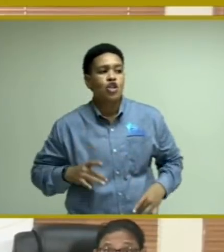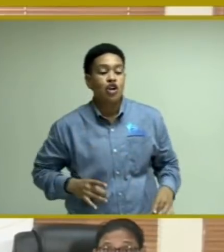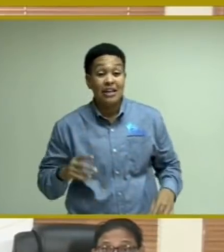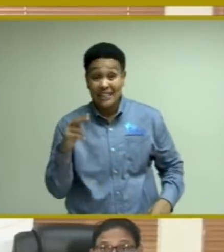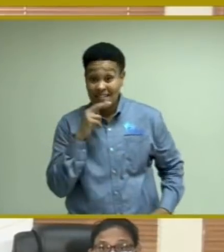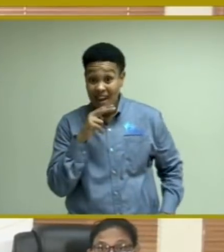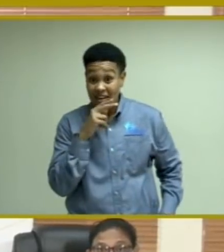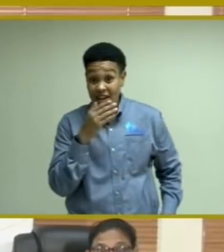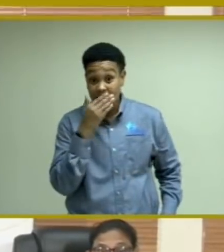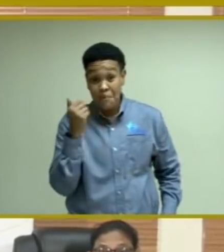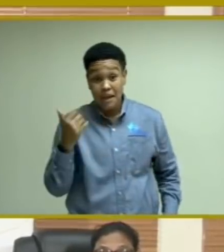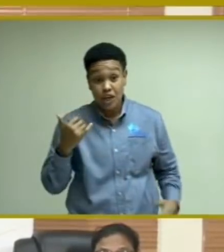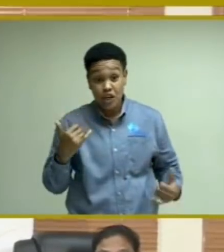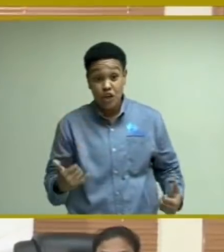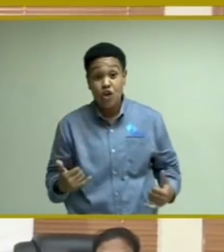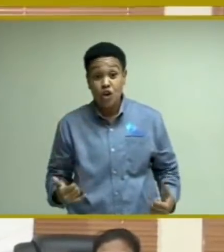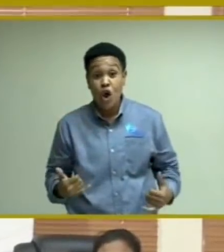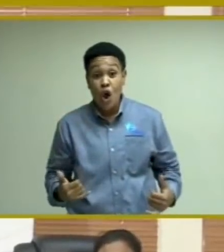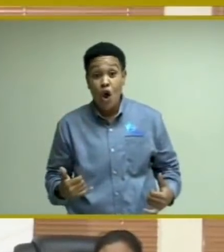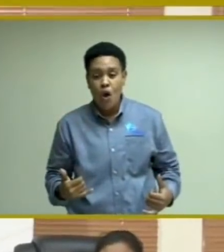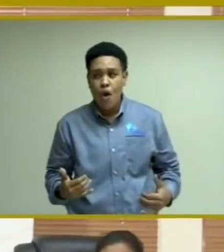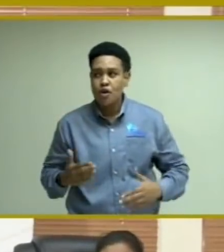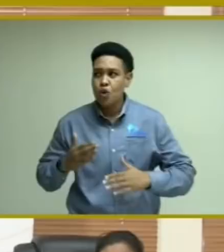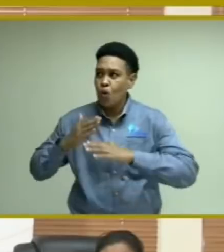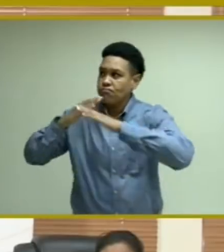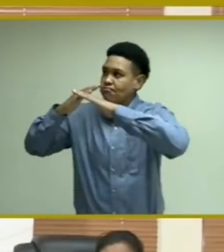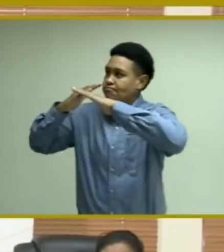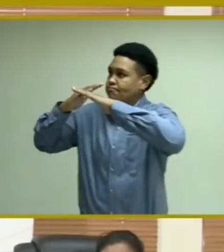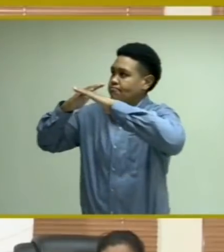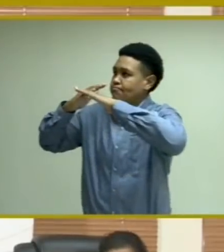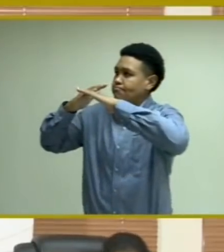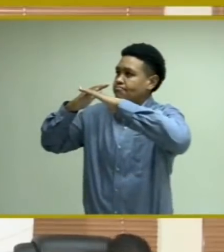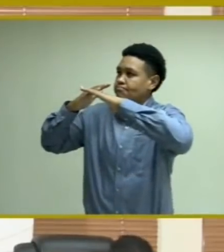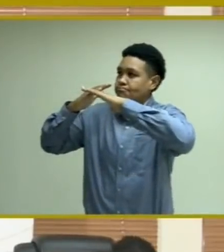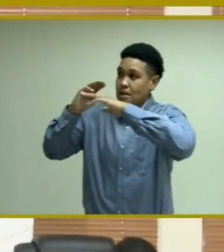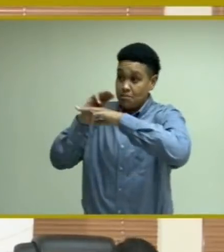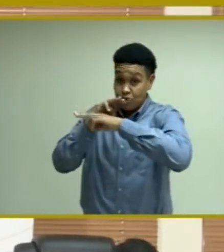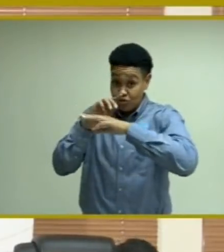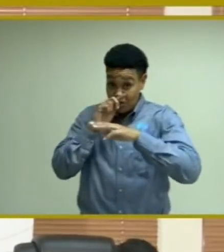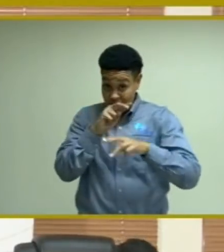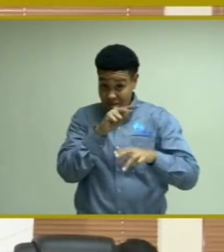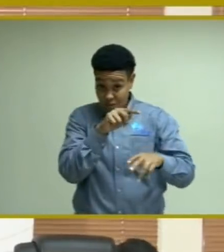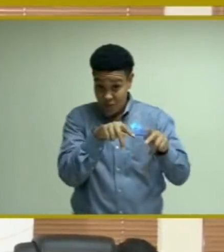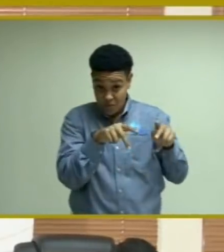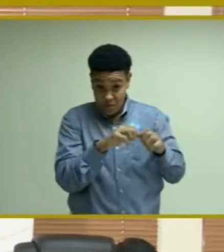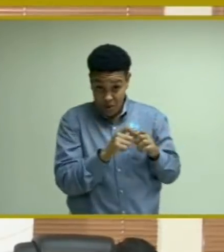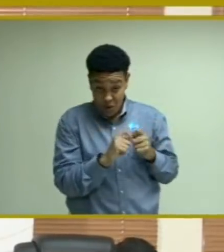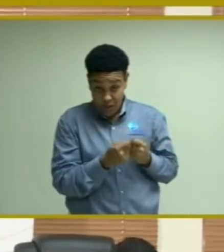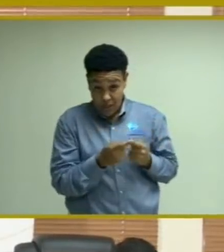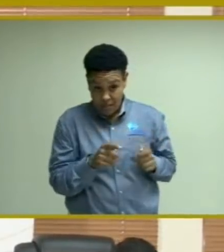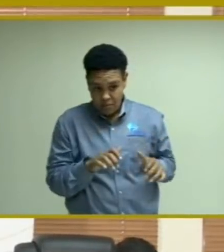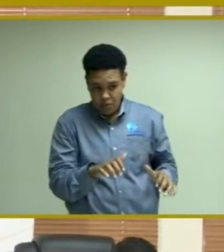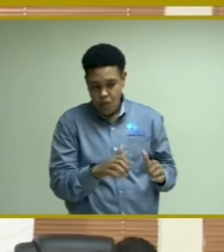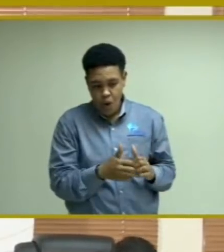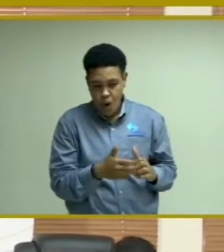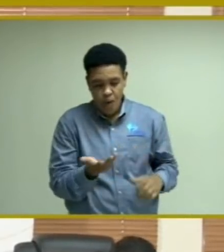and are better now and are immune? Is the ministry keeping a track of those persons, and how is the team doing that?